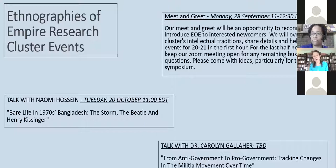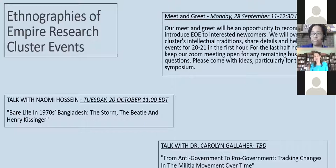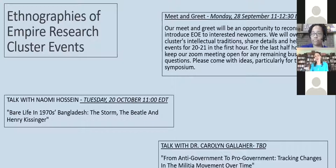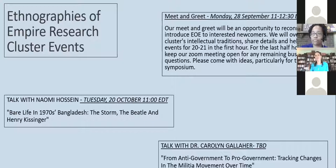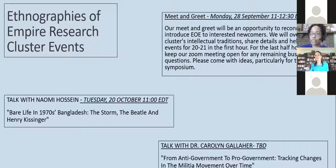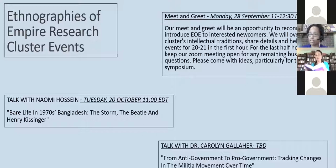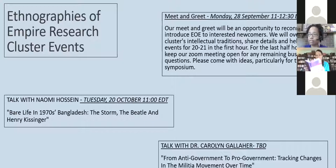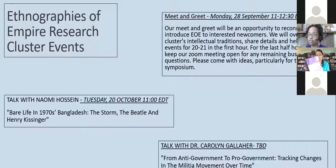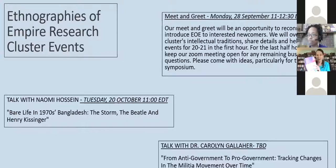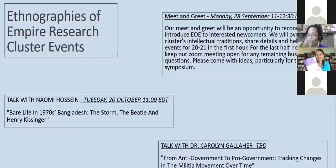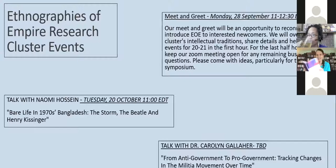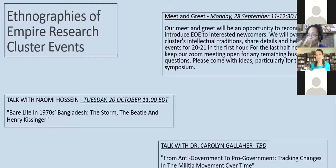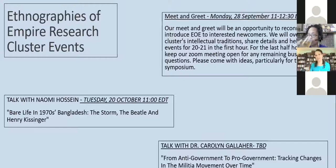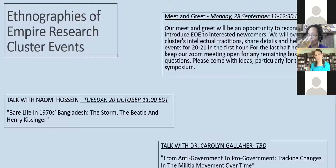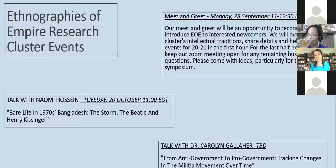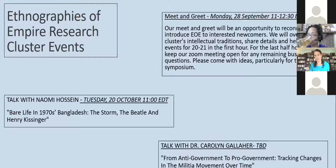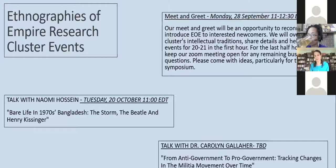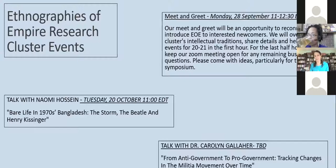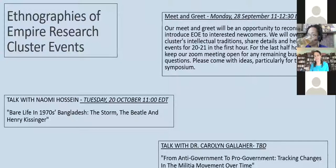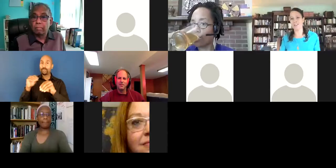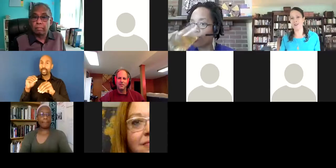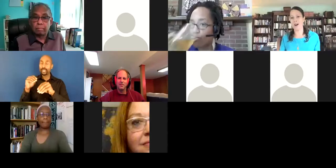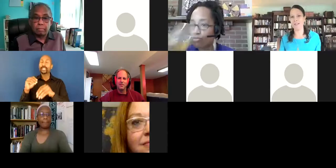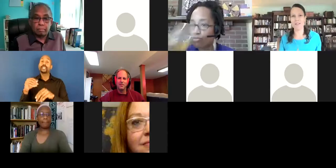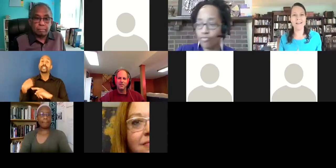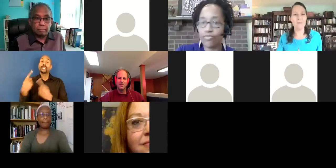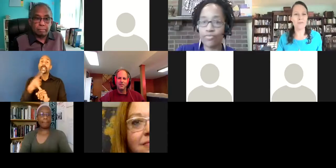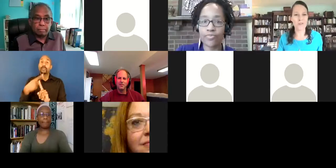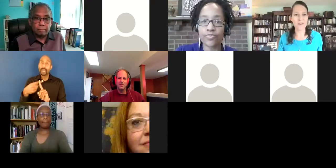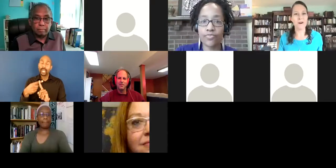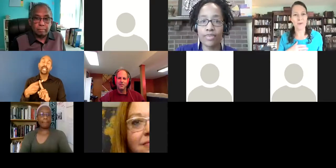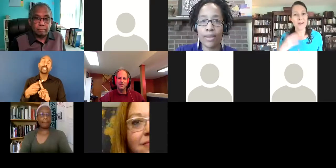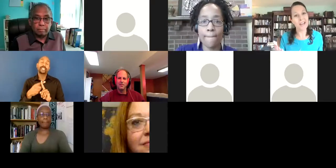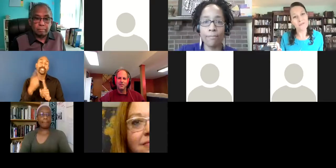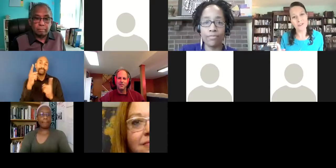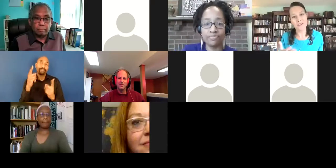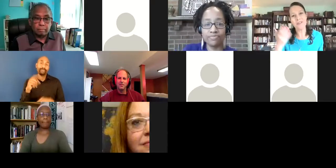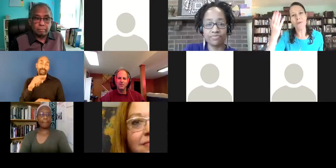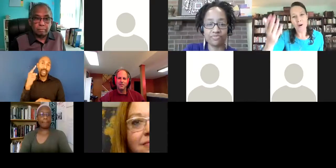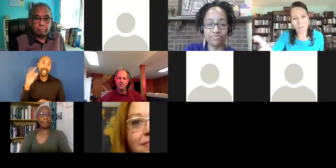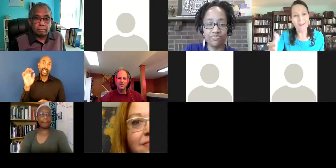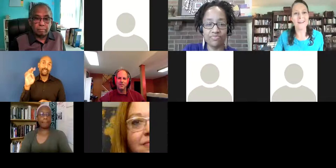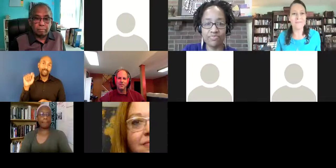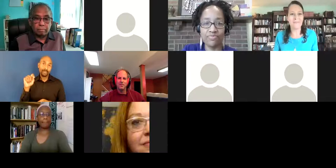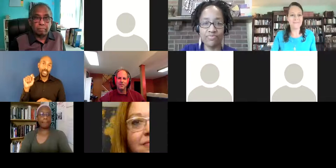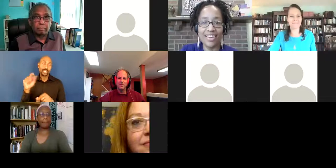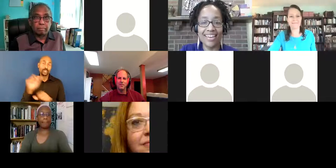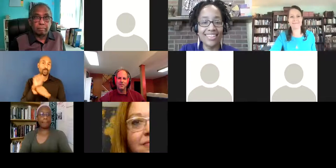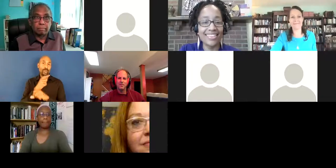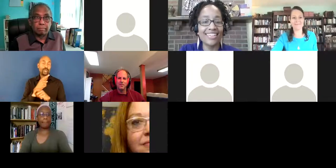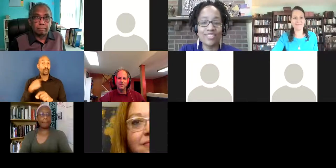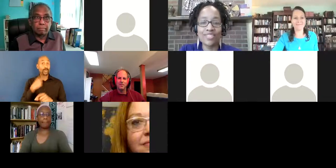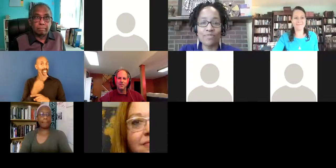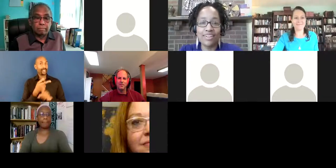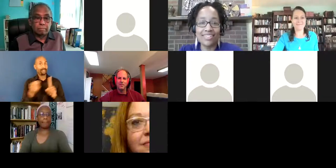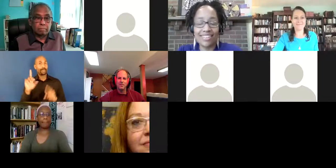all building off of some of the important anti-racist and feminist work that Dr. Hall has put forth in her book. So without any further ado, welcome.